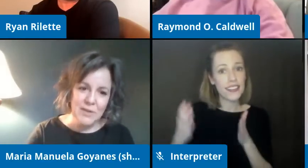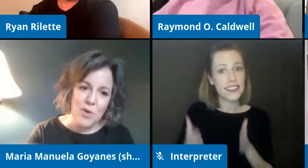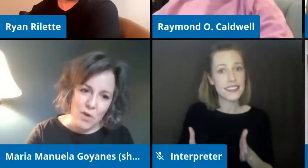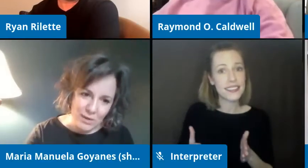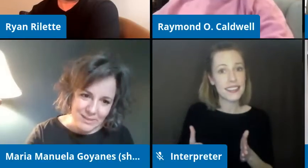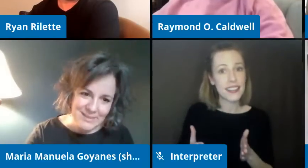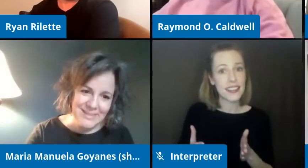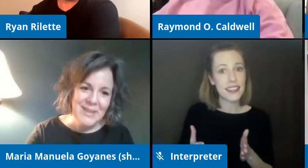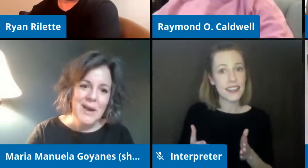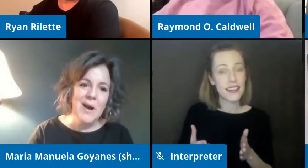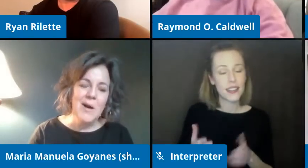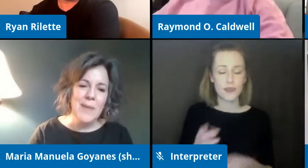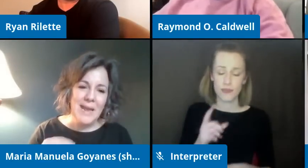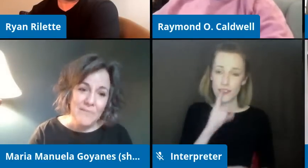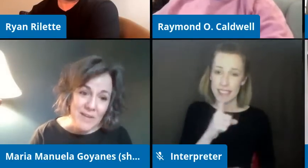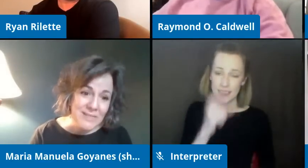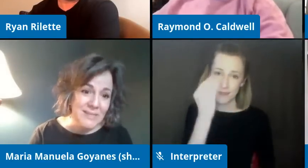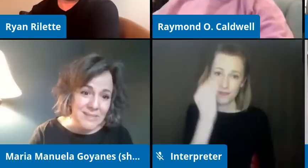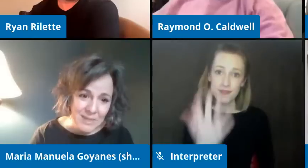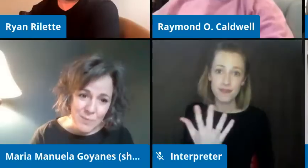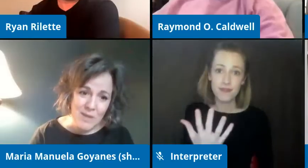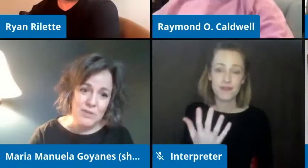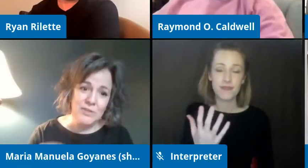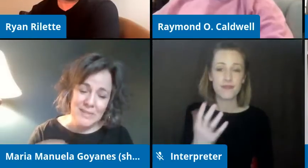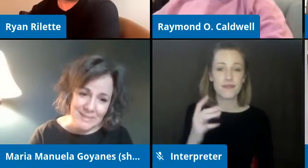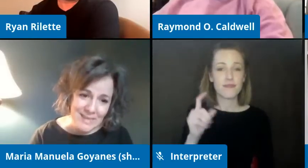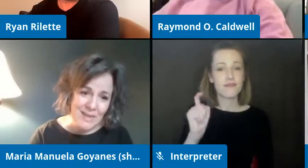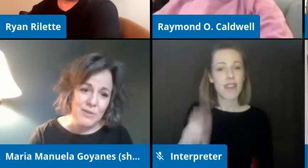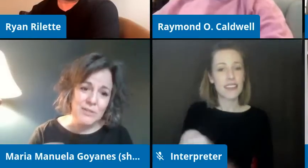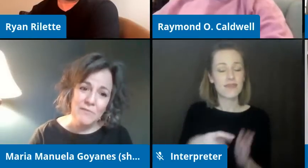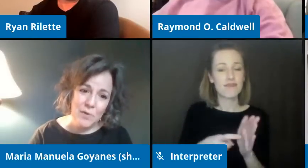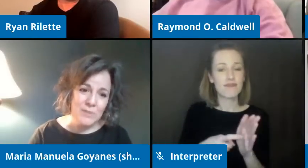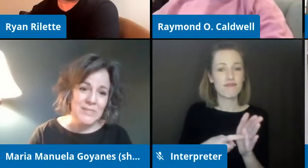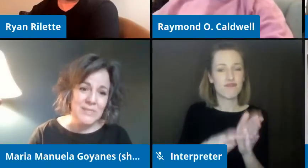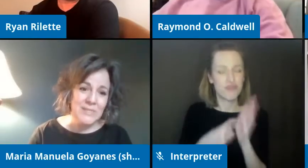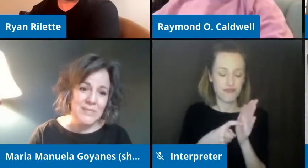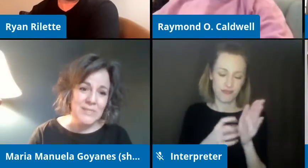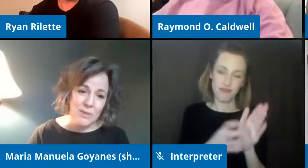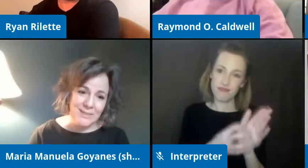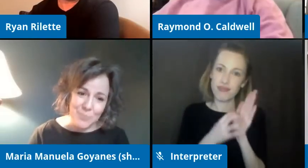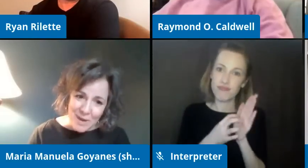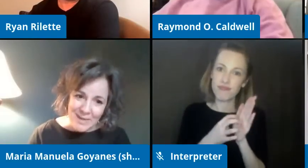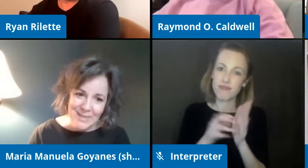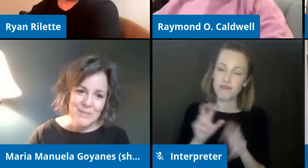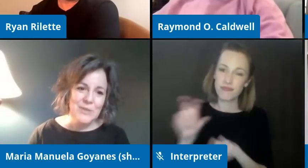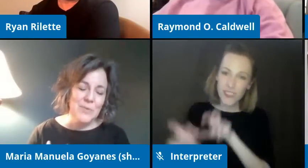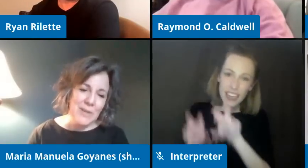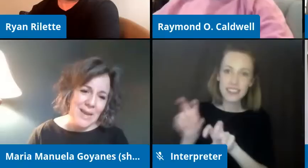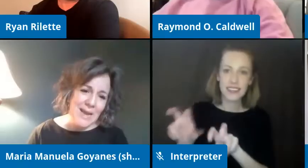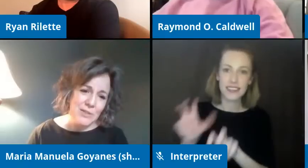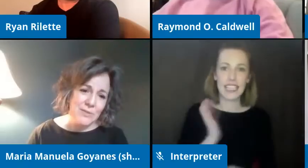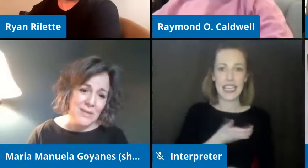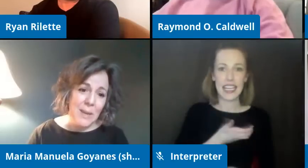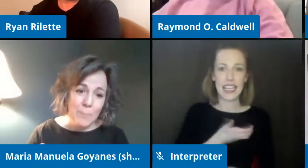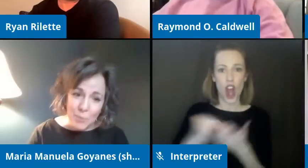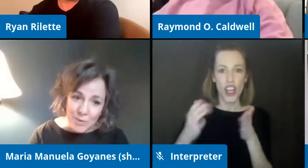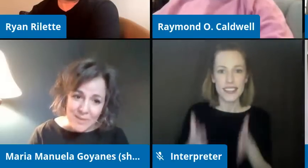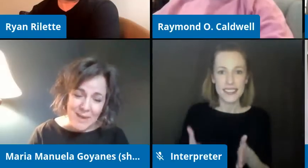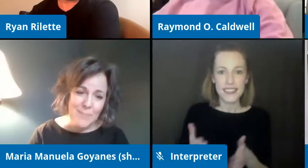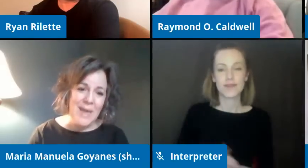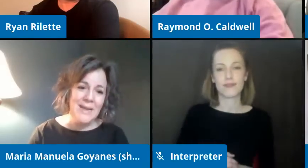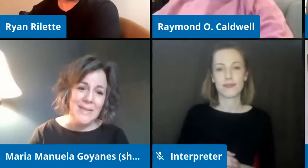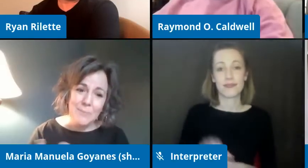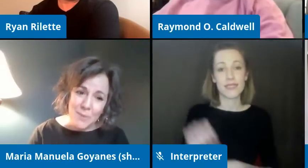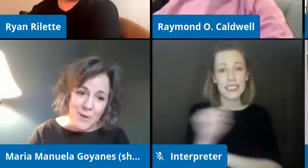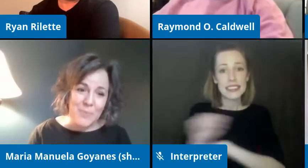investing in our artists and investing in stage managers and designers and folks in our communities, right? So that we can actually